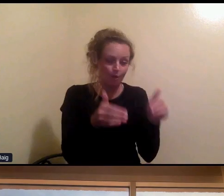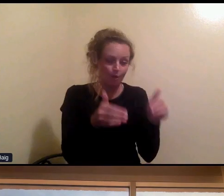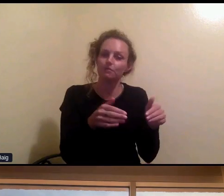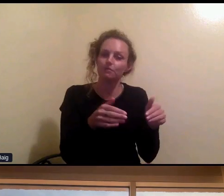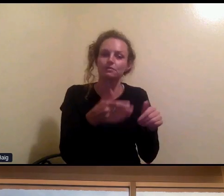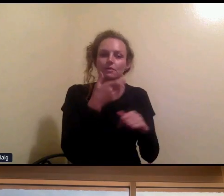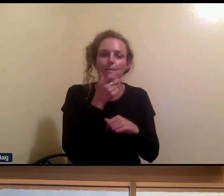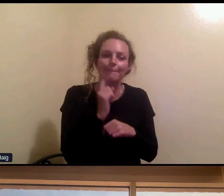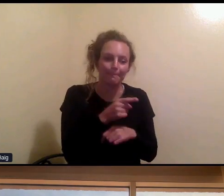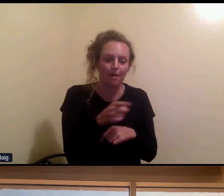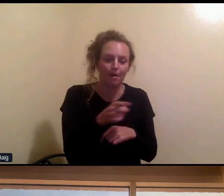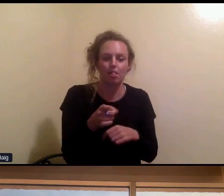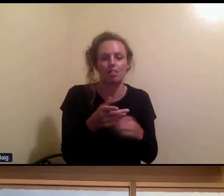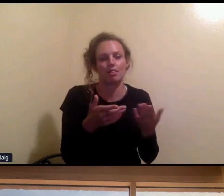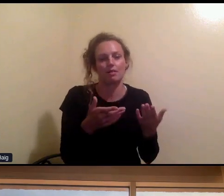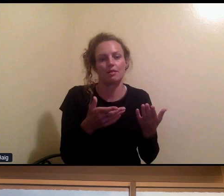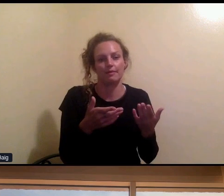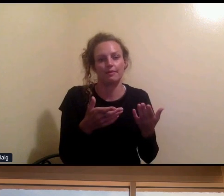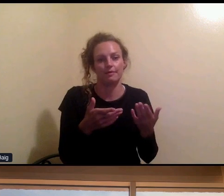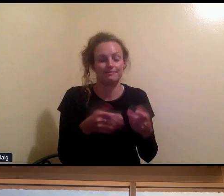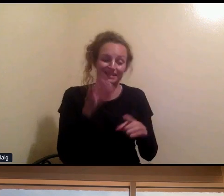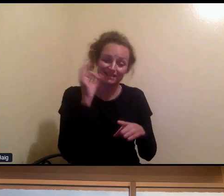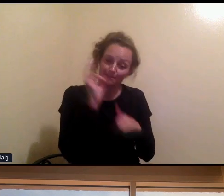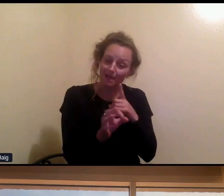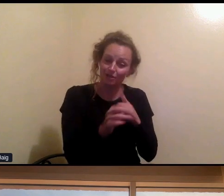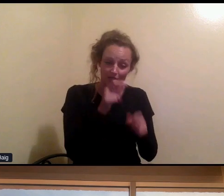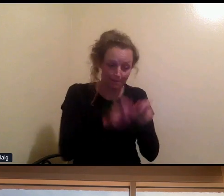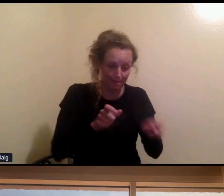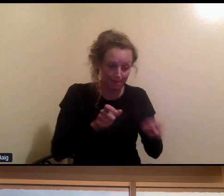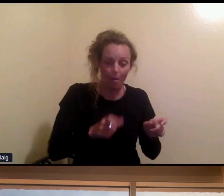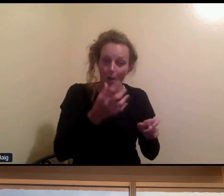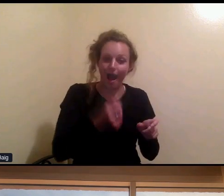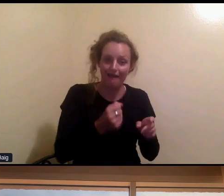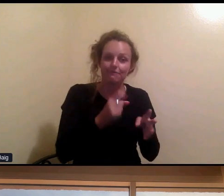but especially for those with disabilities, their ability to get